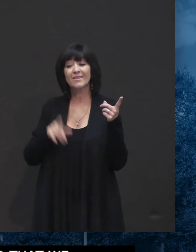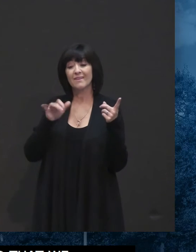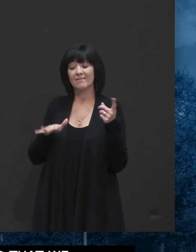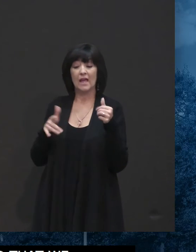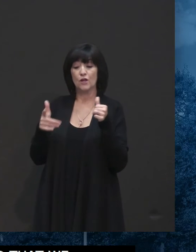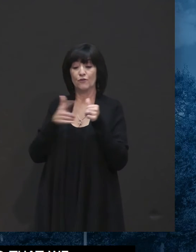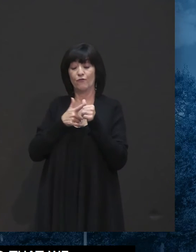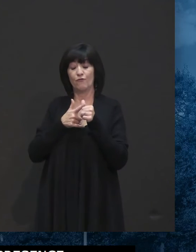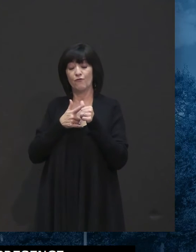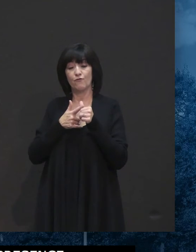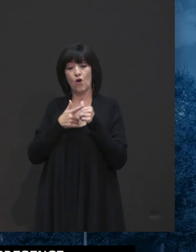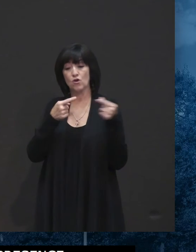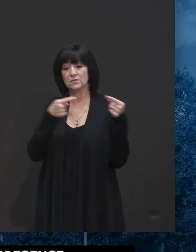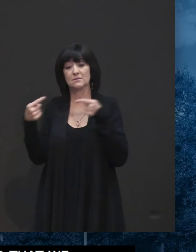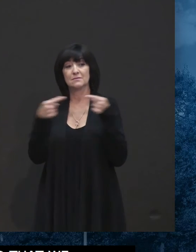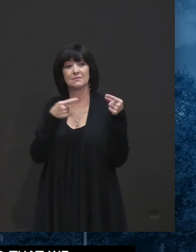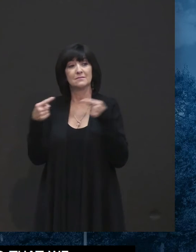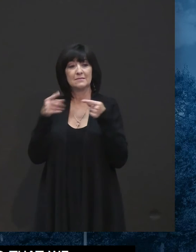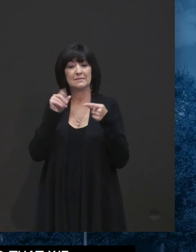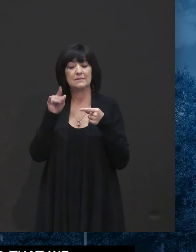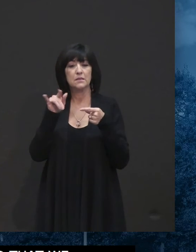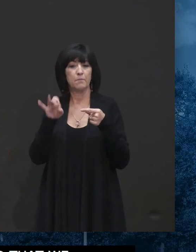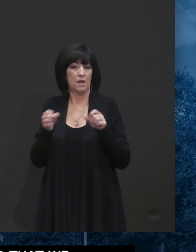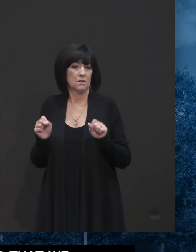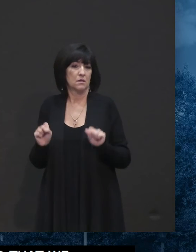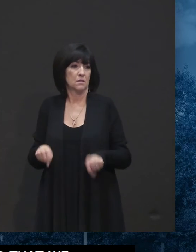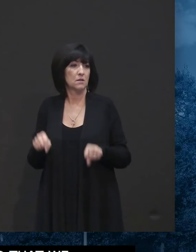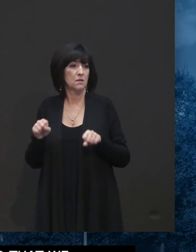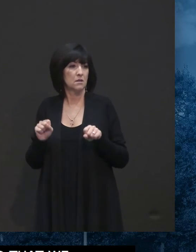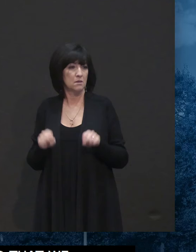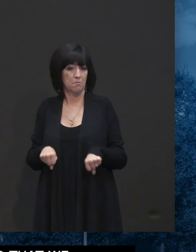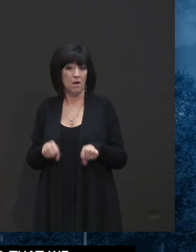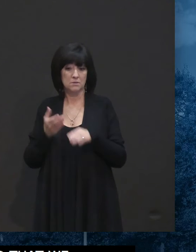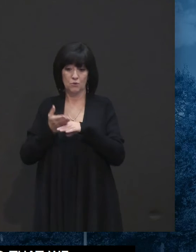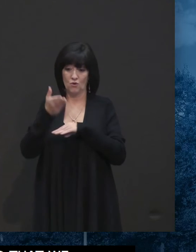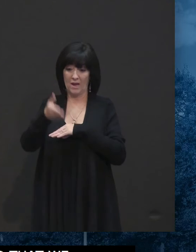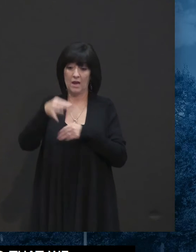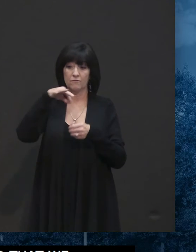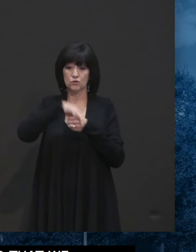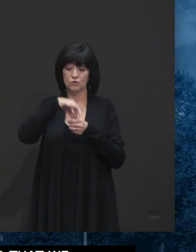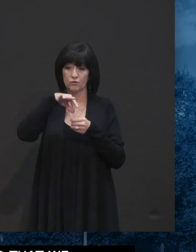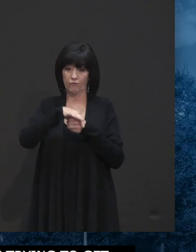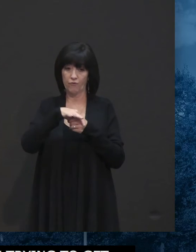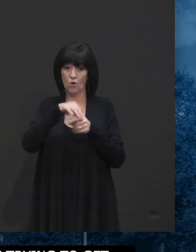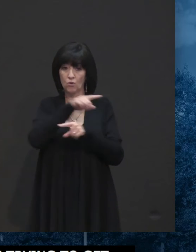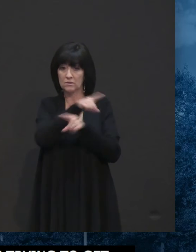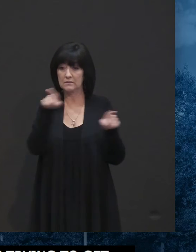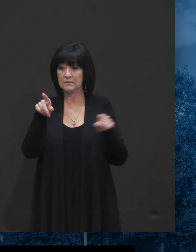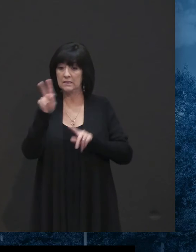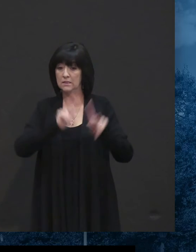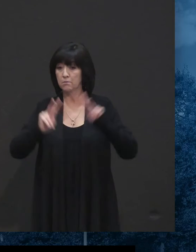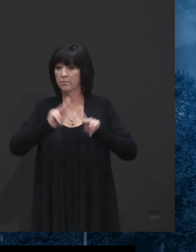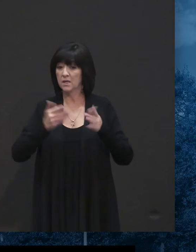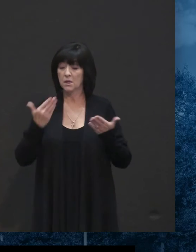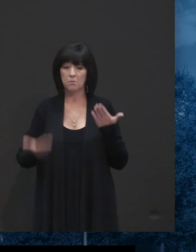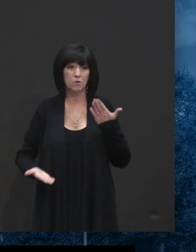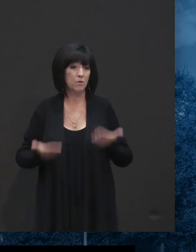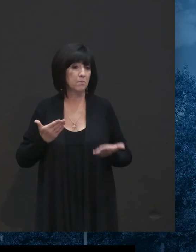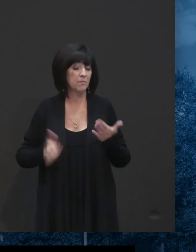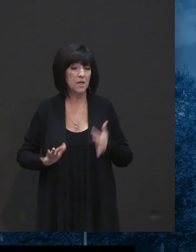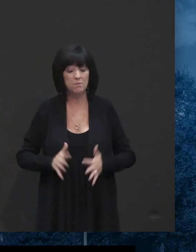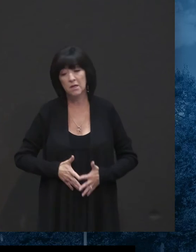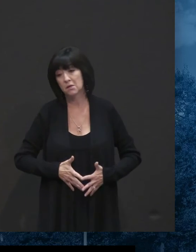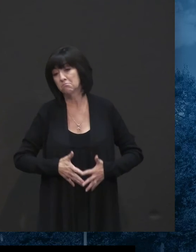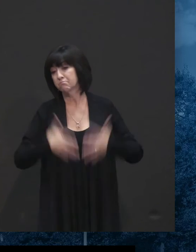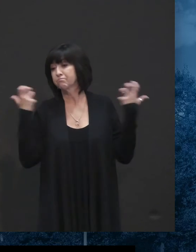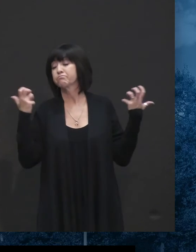is potential civil unrest after the election. Is the state preparing in any extraordinary ways, in ways that they haven't done